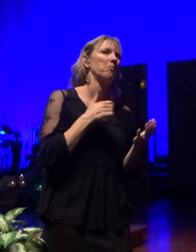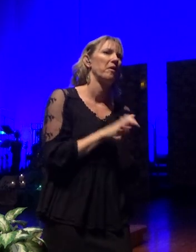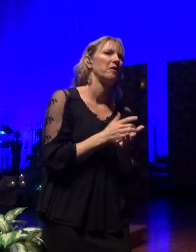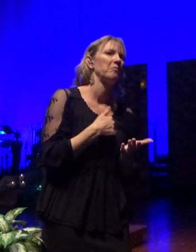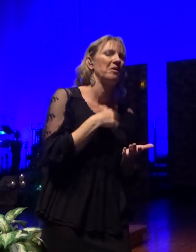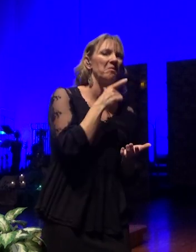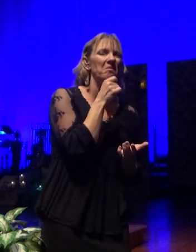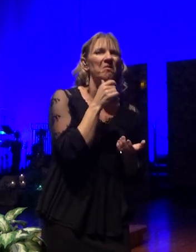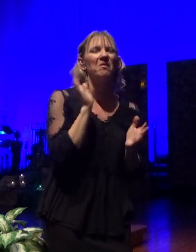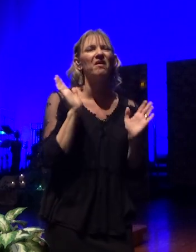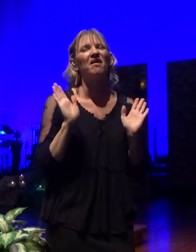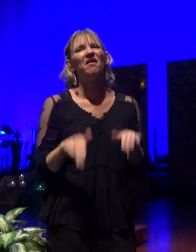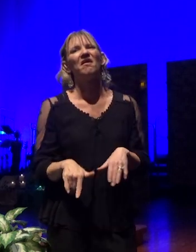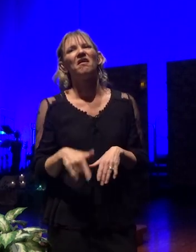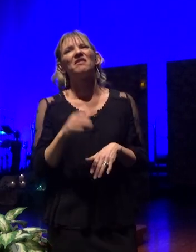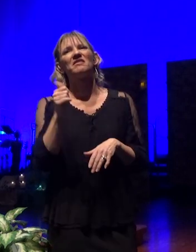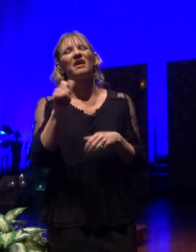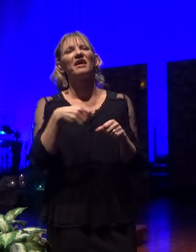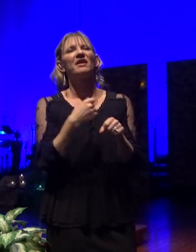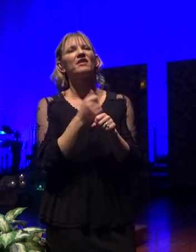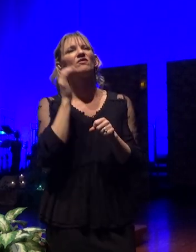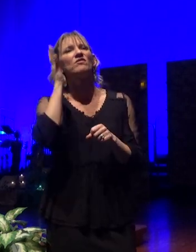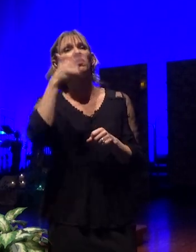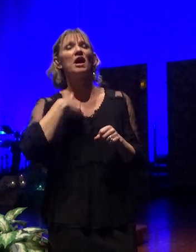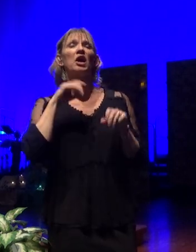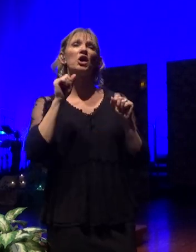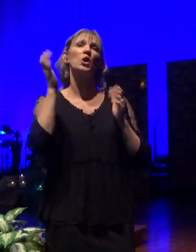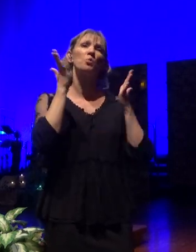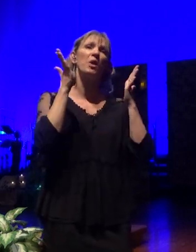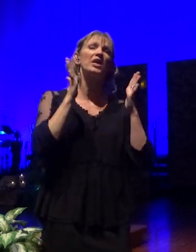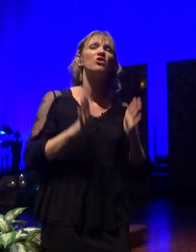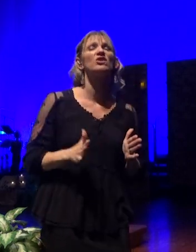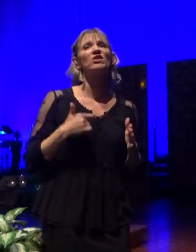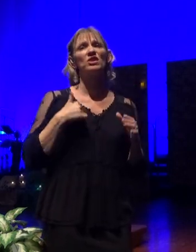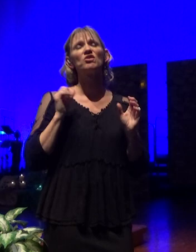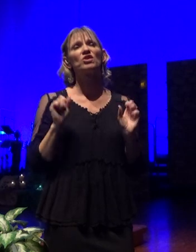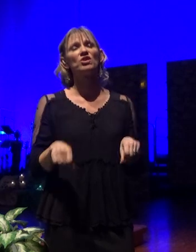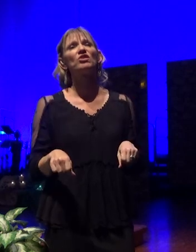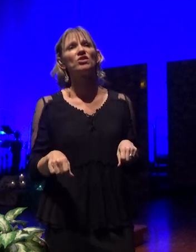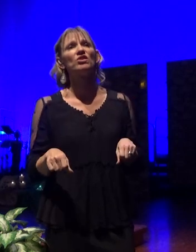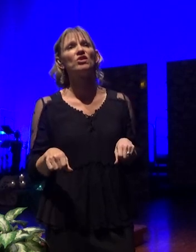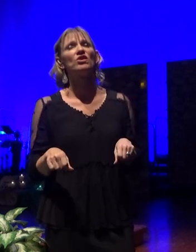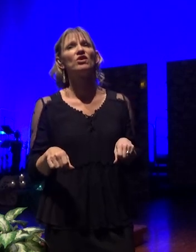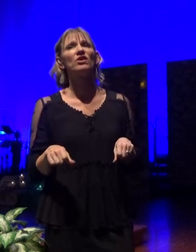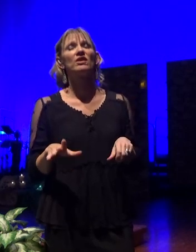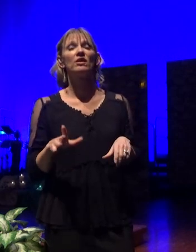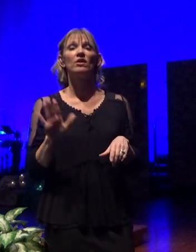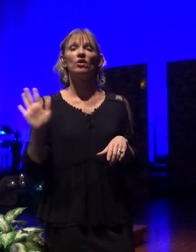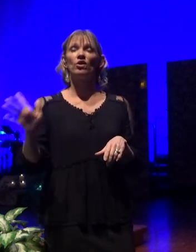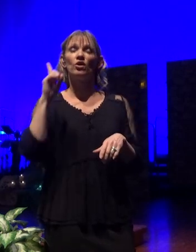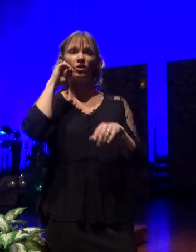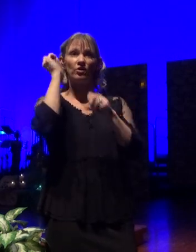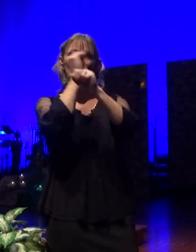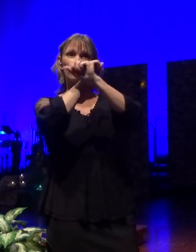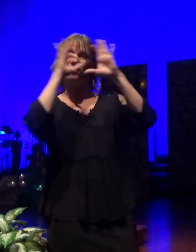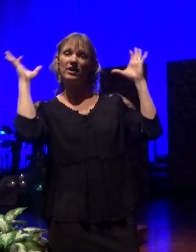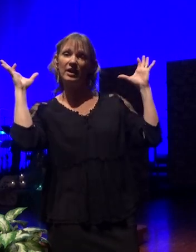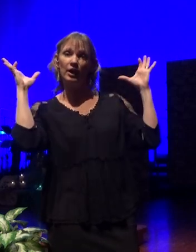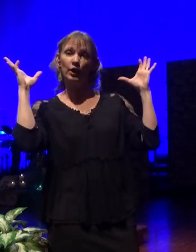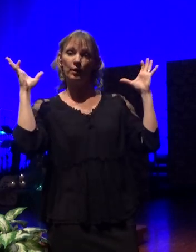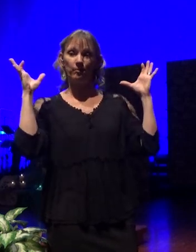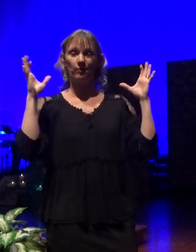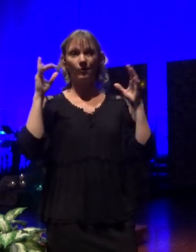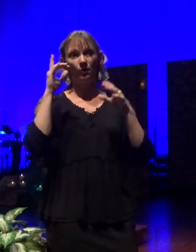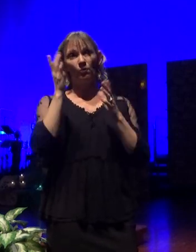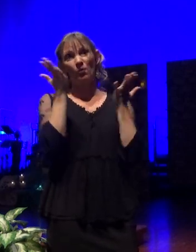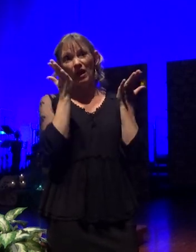then she said, 10 years from now, I could be a waitress. I could do that. And so her dream, is, while being a waitress is a